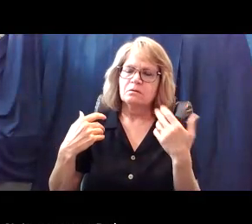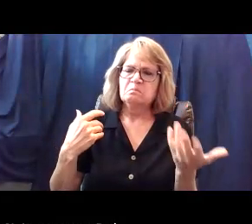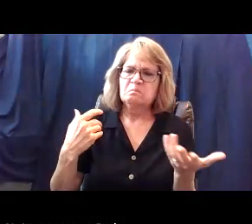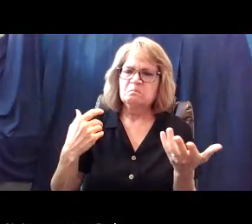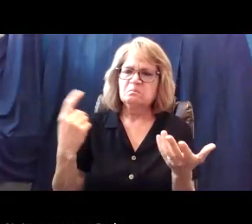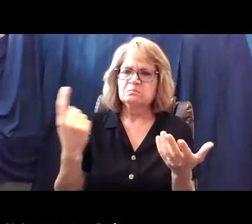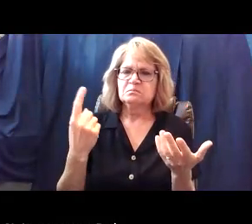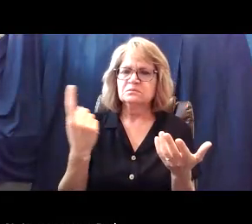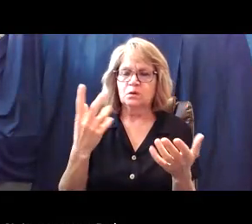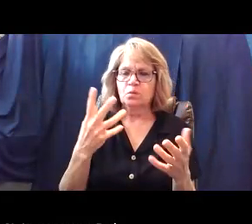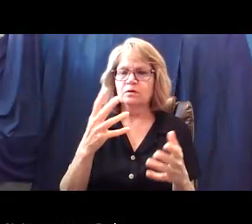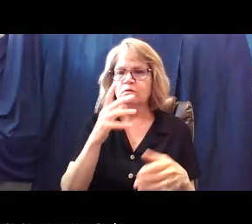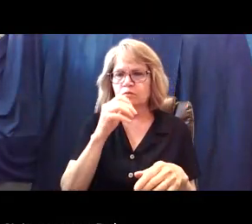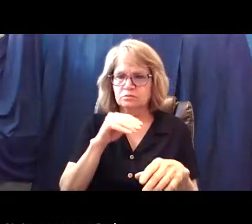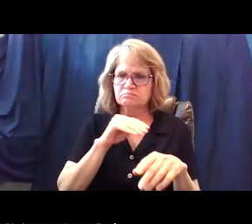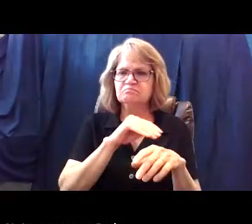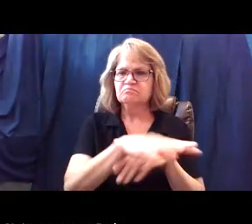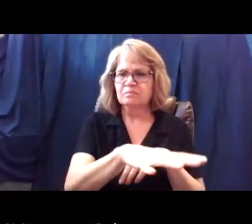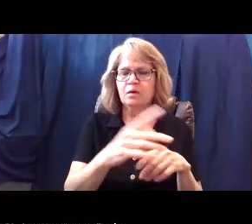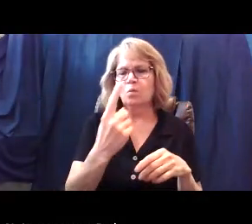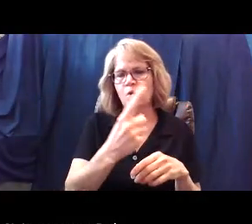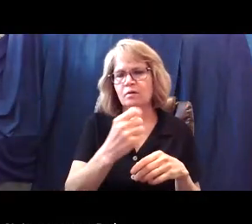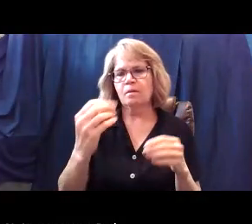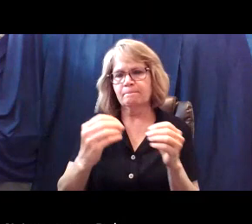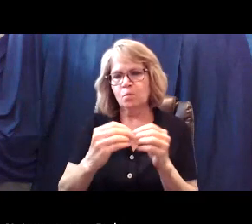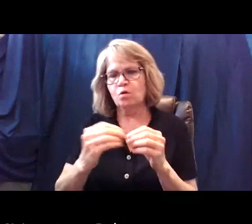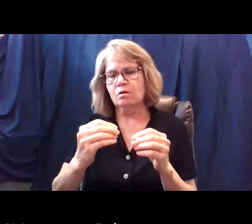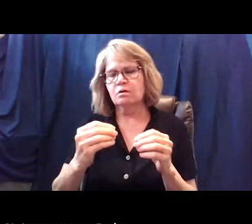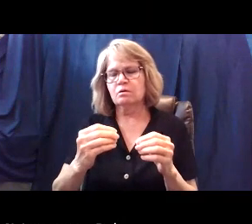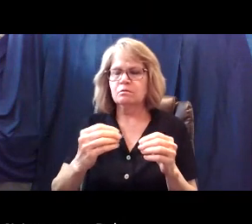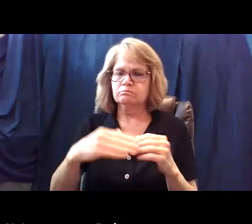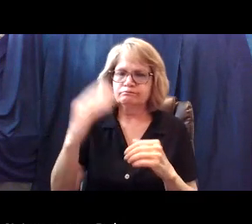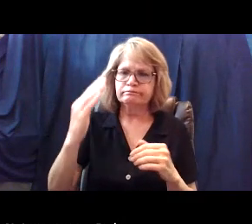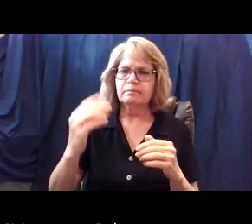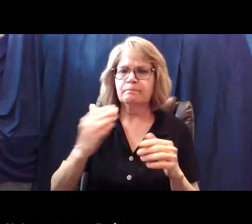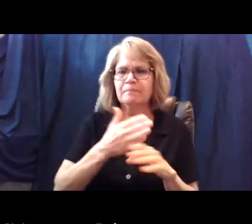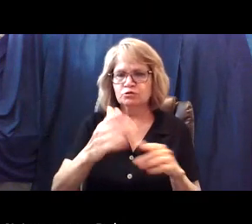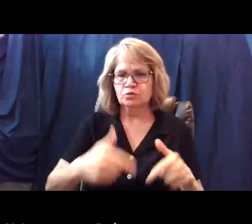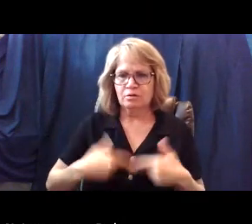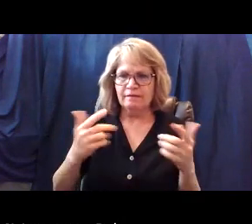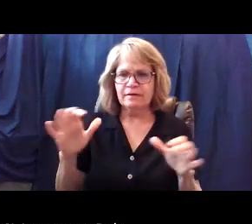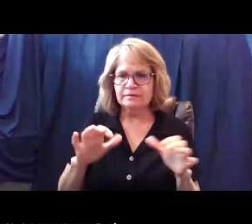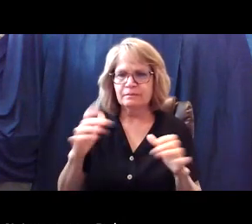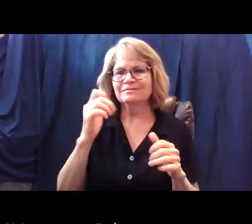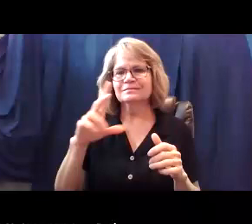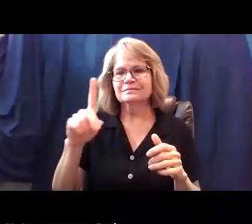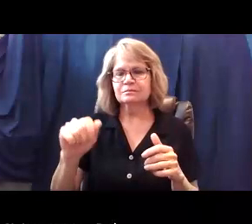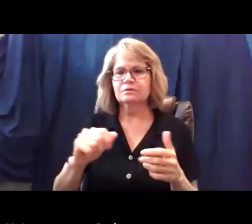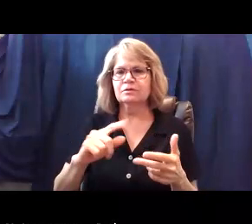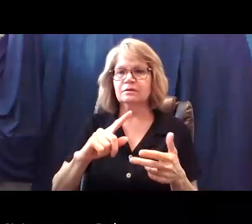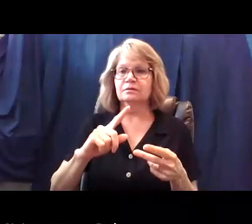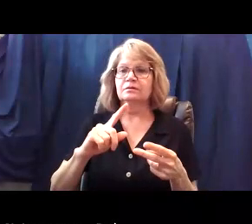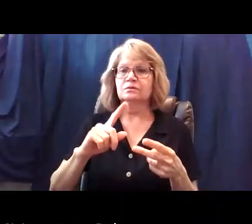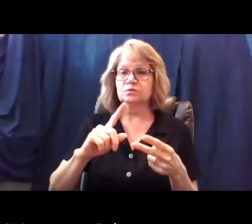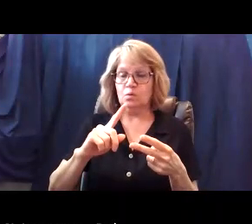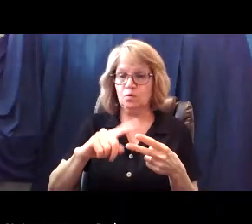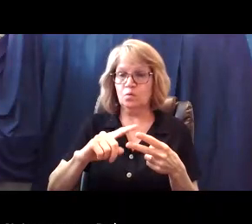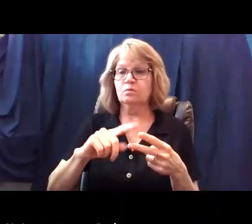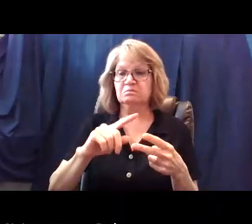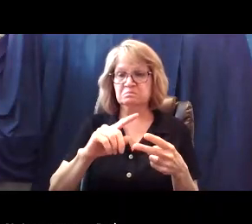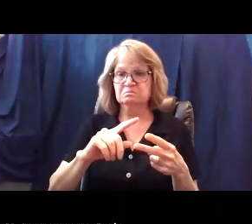is impacted in one or more of their major life activities because of their disability. So once that's established, then a housing provider